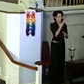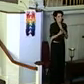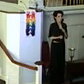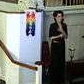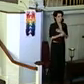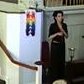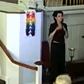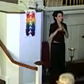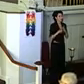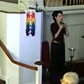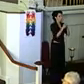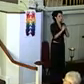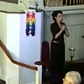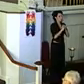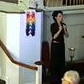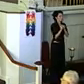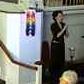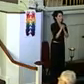worship together.